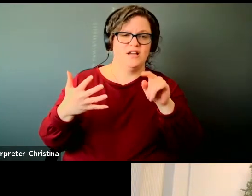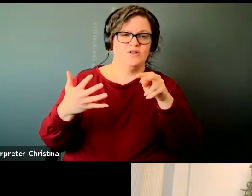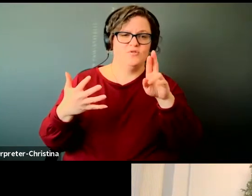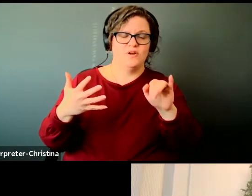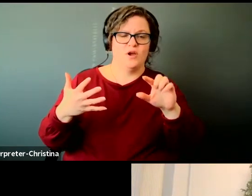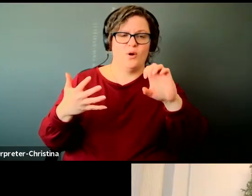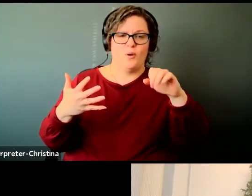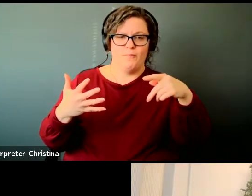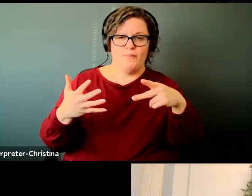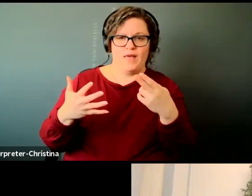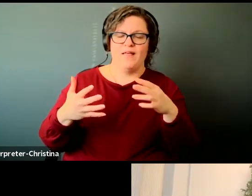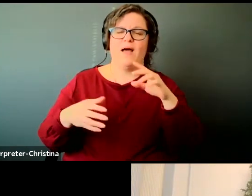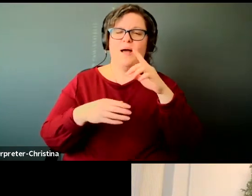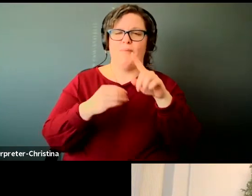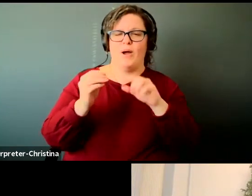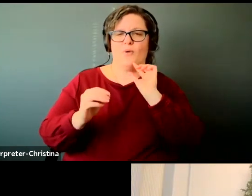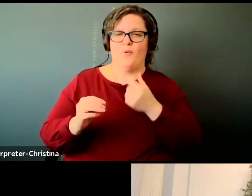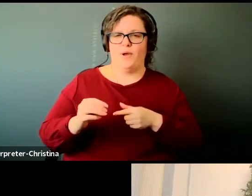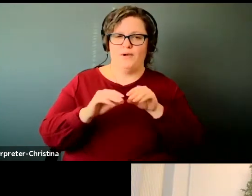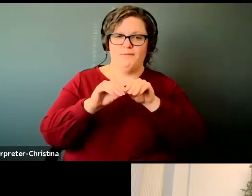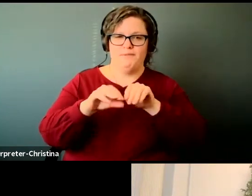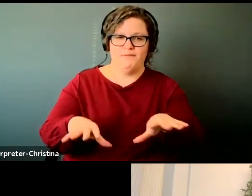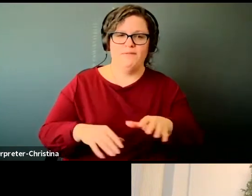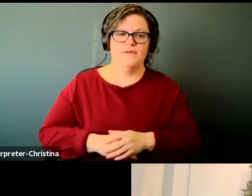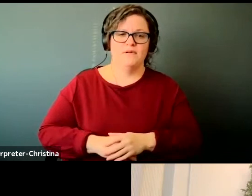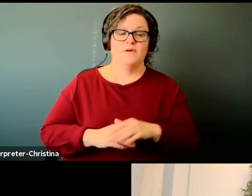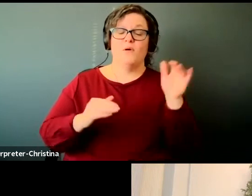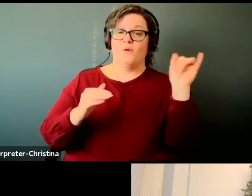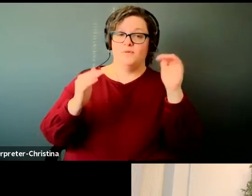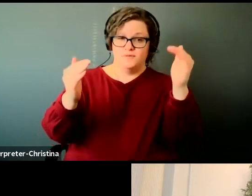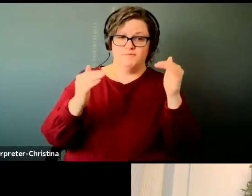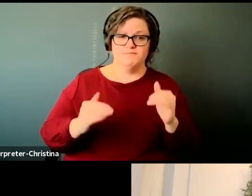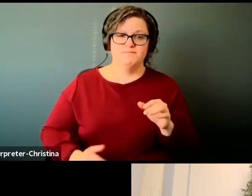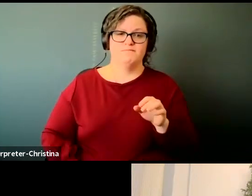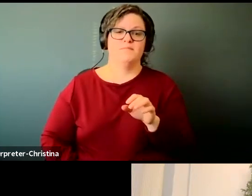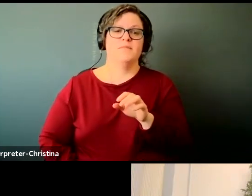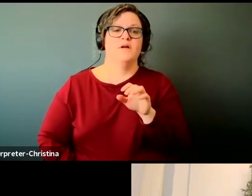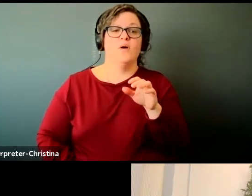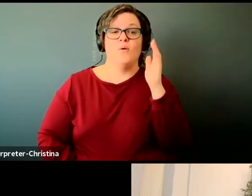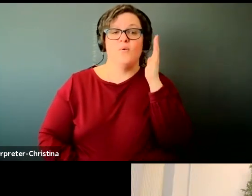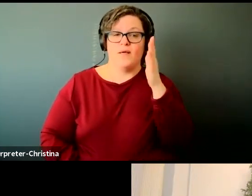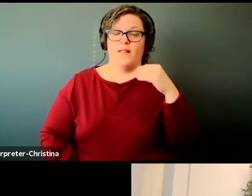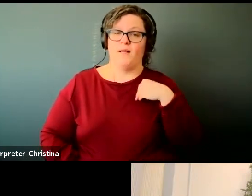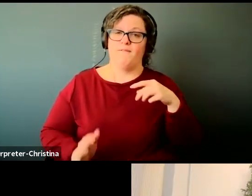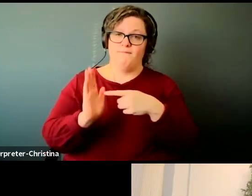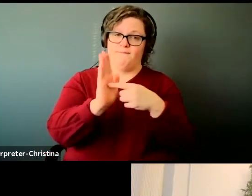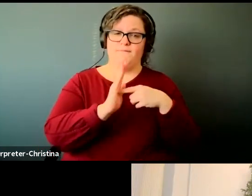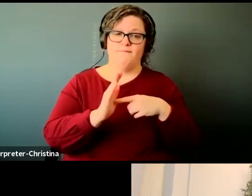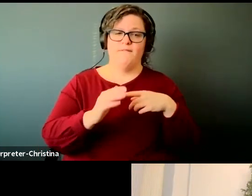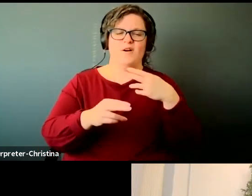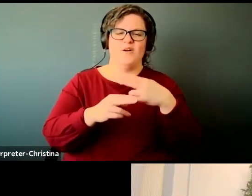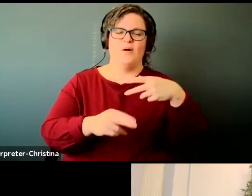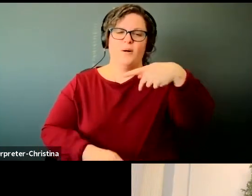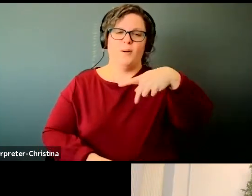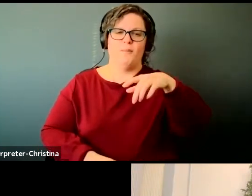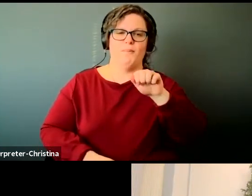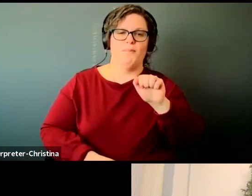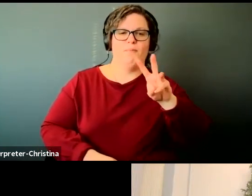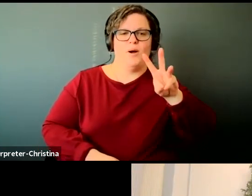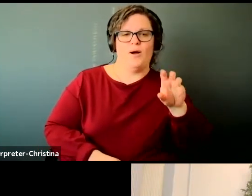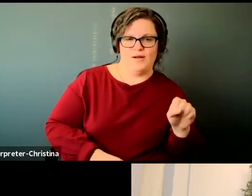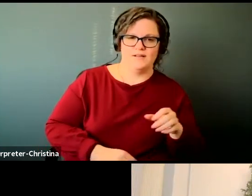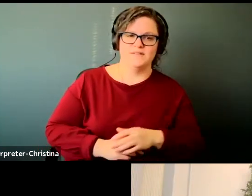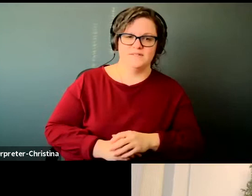Pause, Protest, Activism, Whimsy, and Self-Care in Animal Crossing, which is up in Animal Crossing until